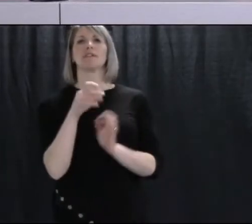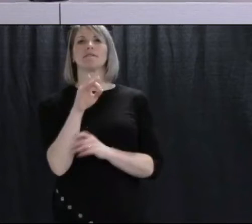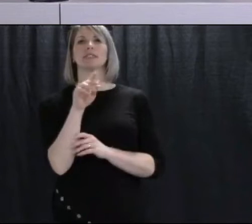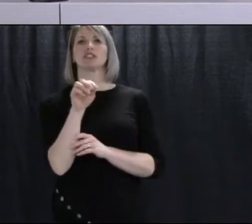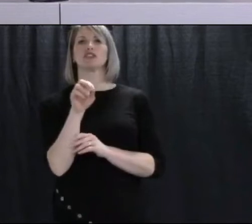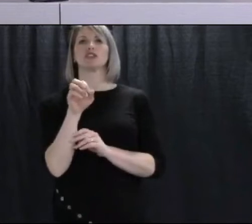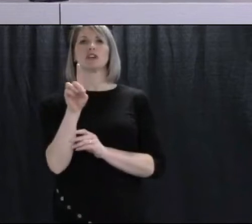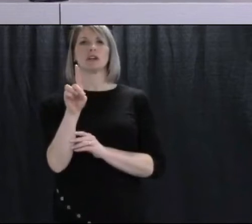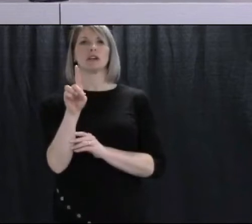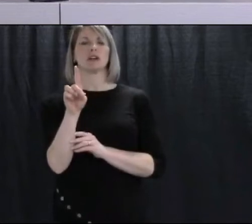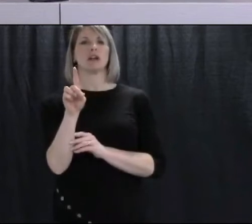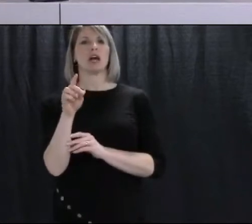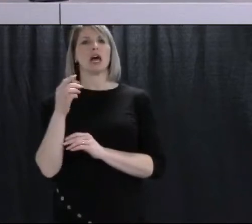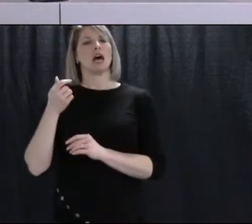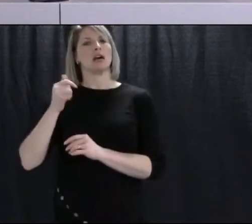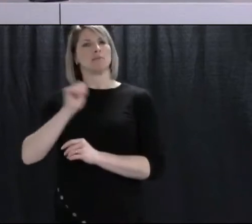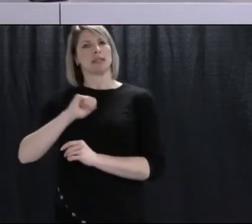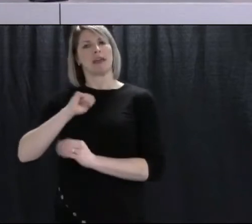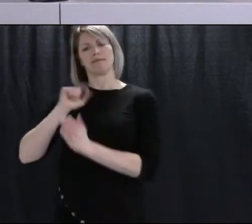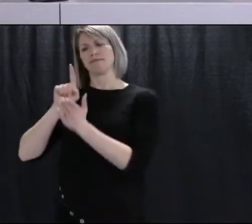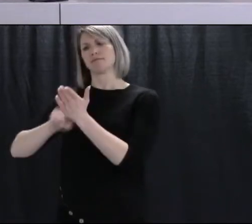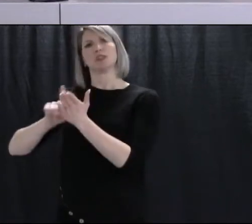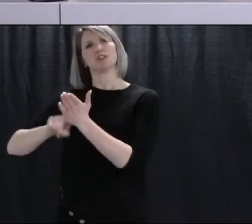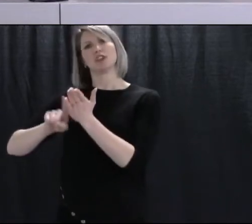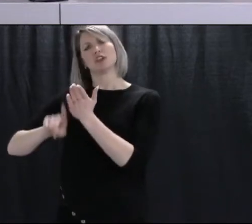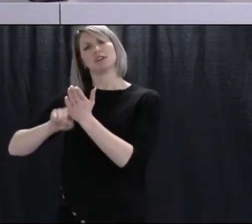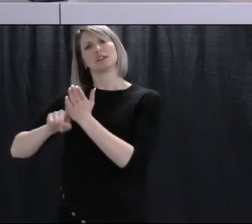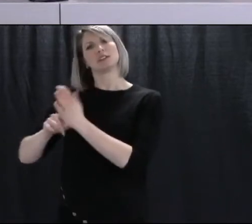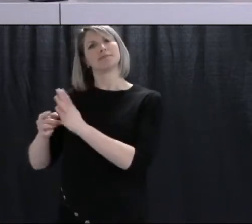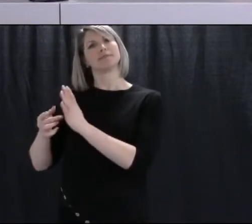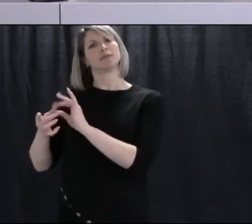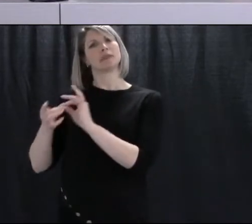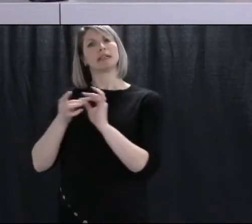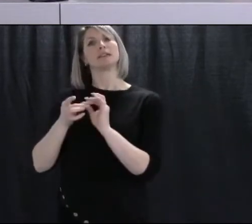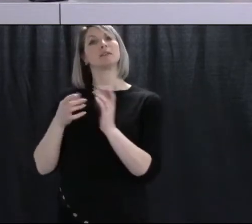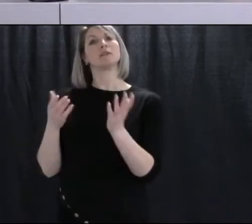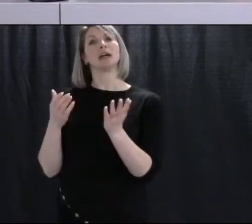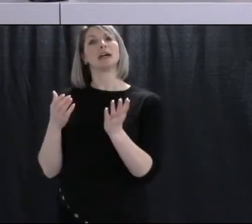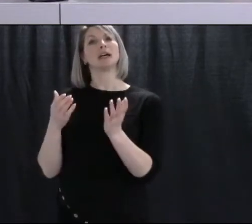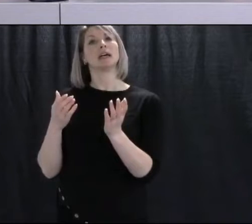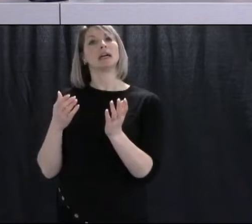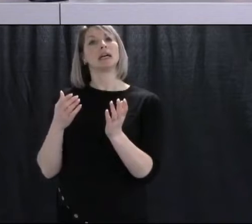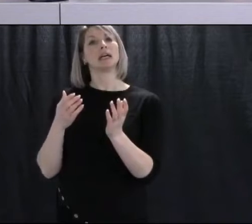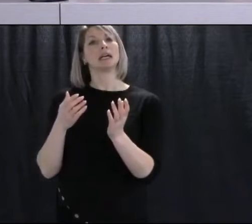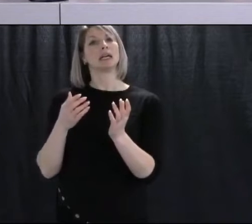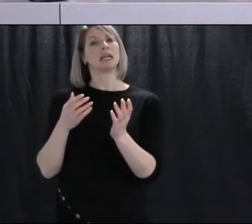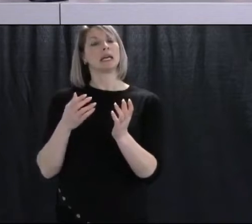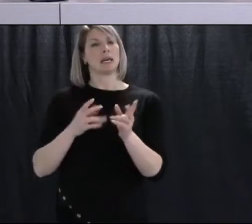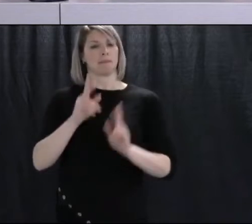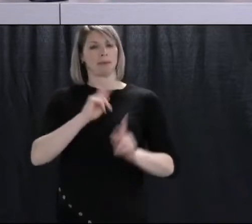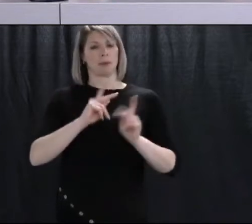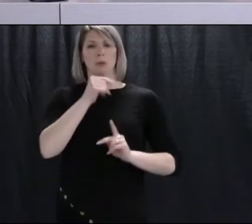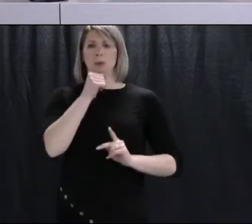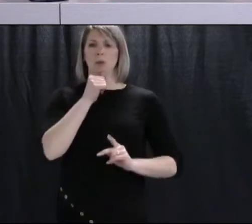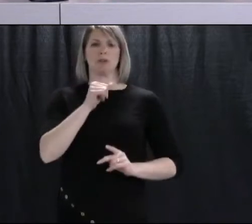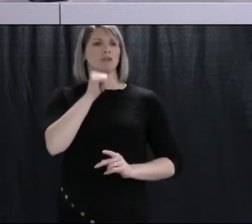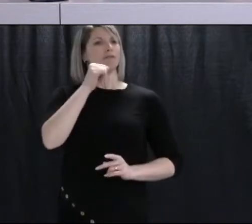with respect to what I've been able to research with respect to people who aren't demonstrating any symptoms. So